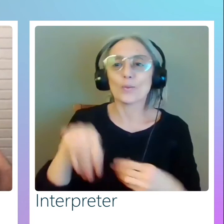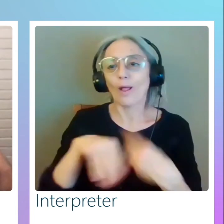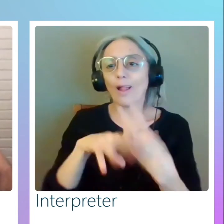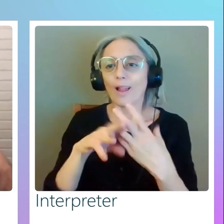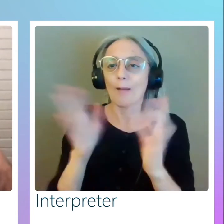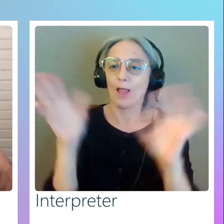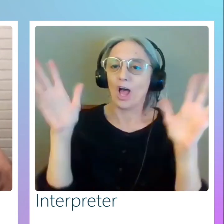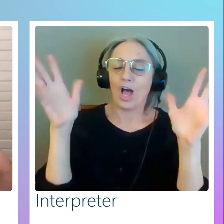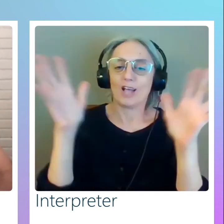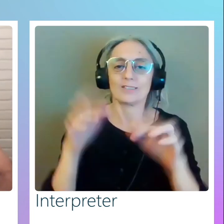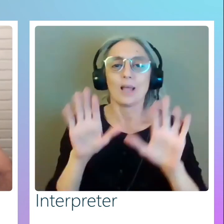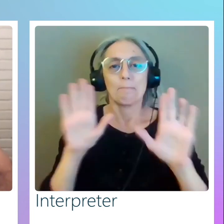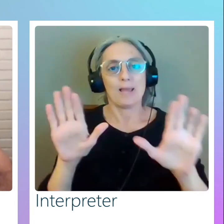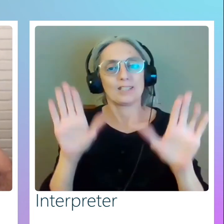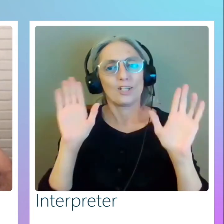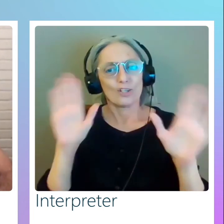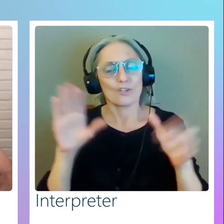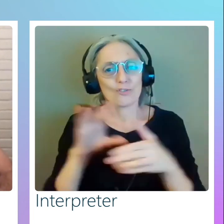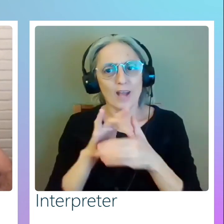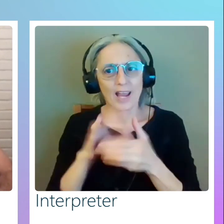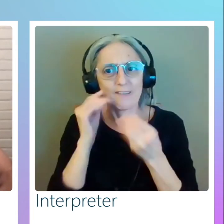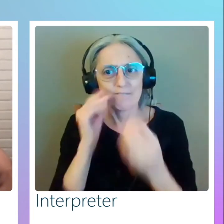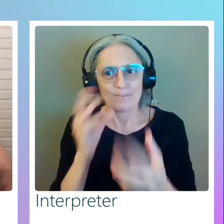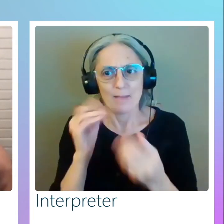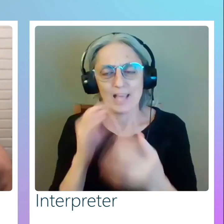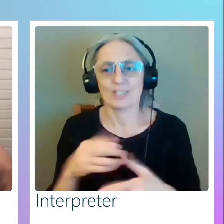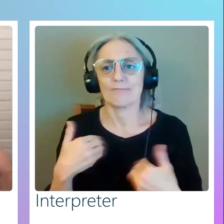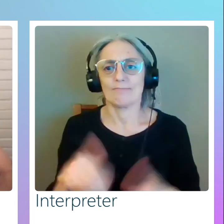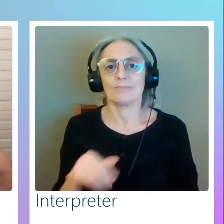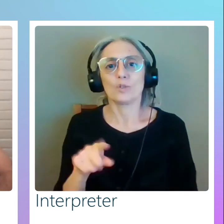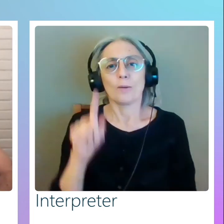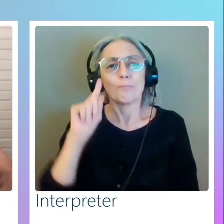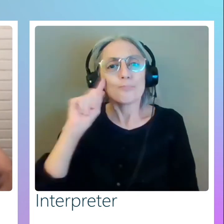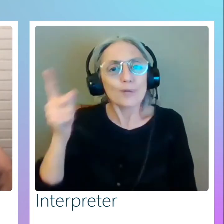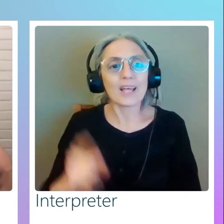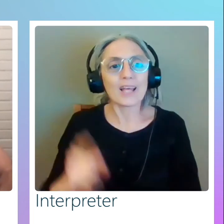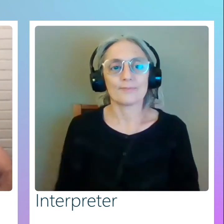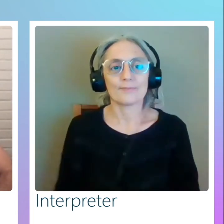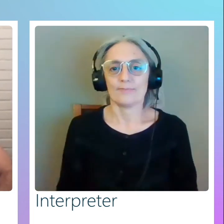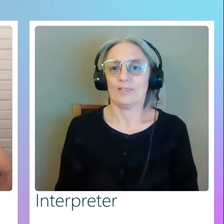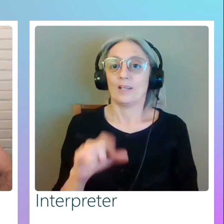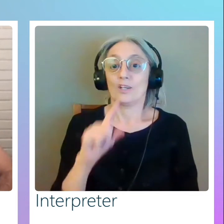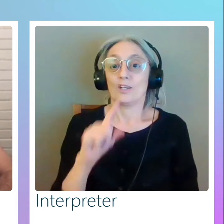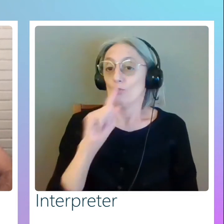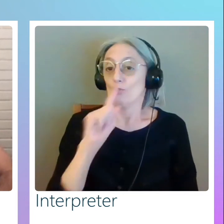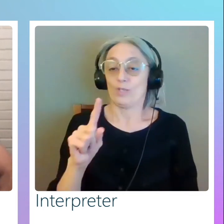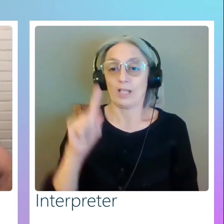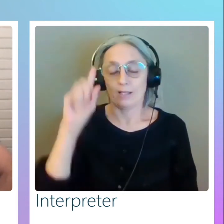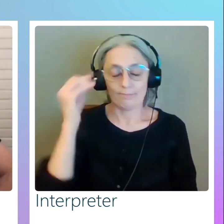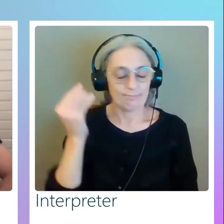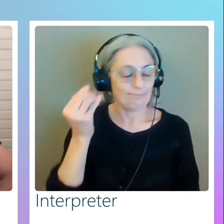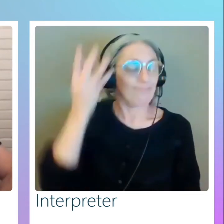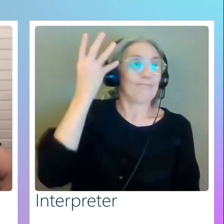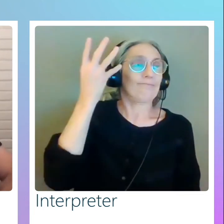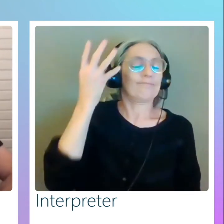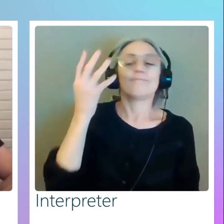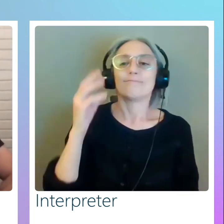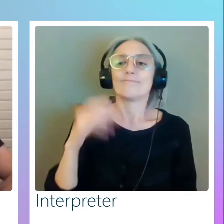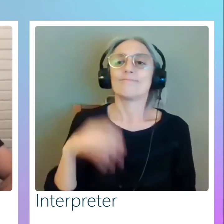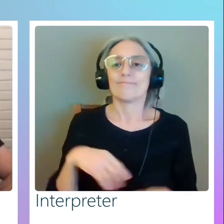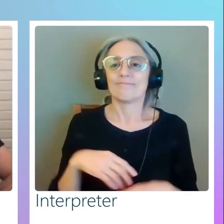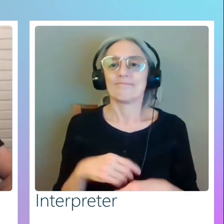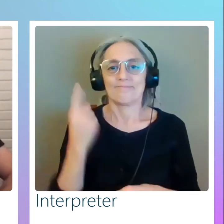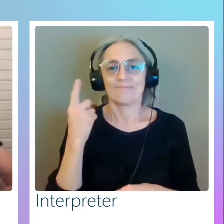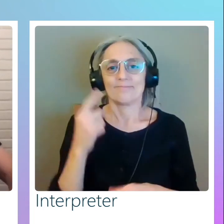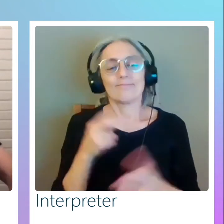amazing. Great content. You are brilliant. And that was so enlightening. Genuine thank you. Thank